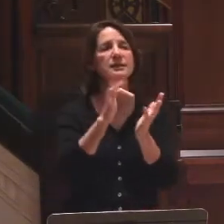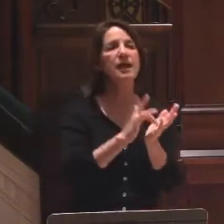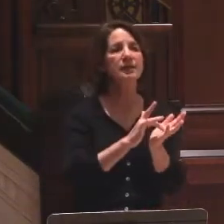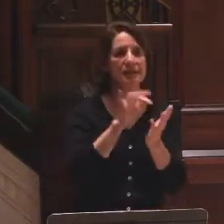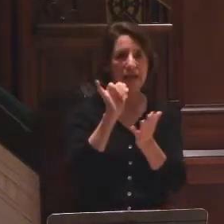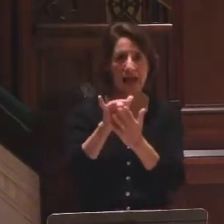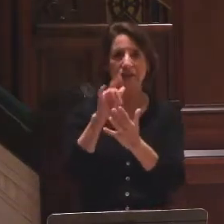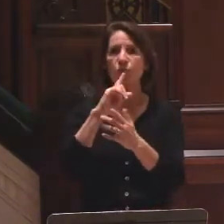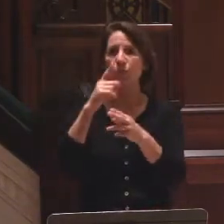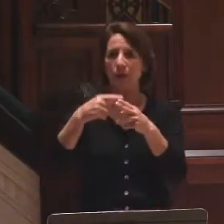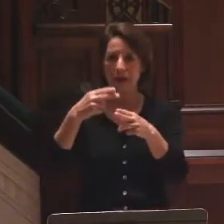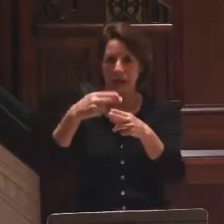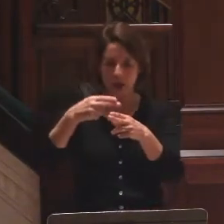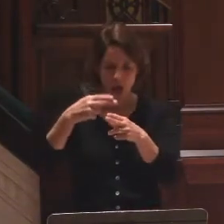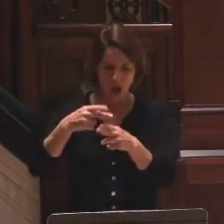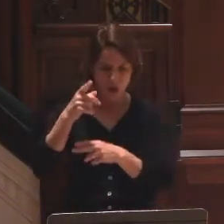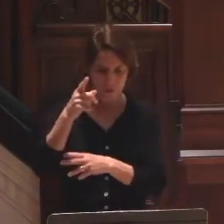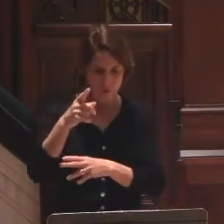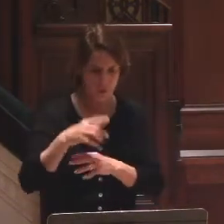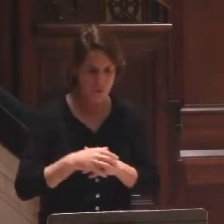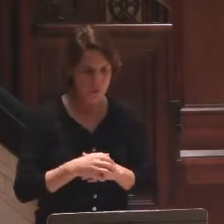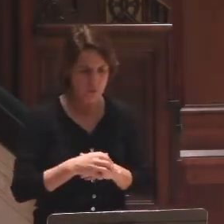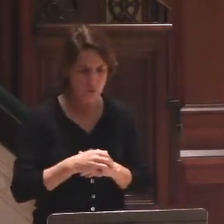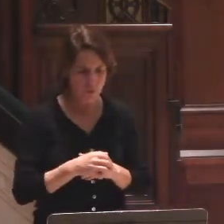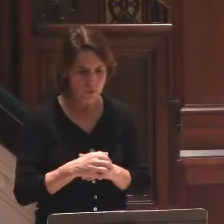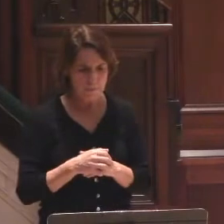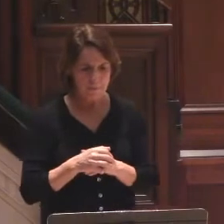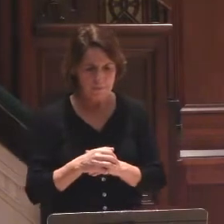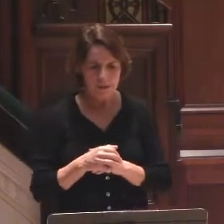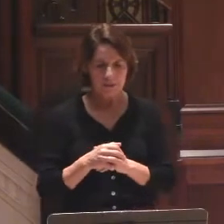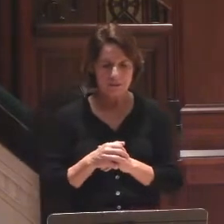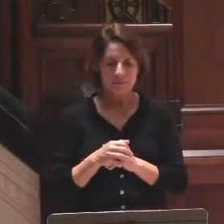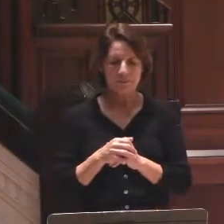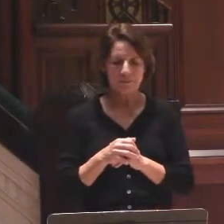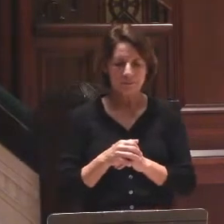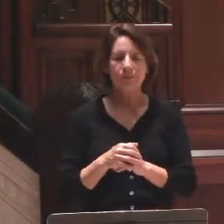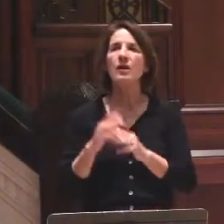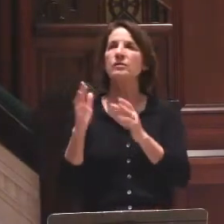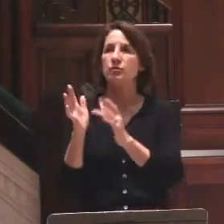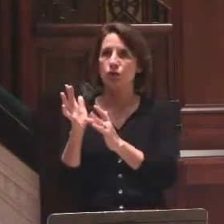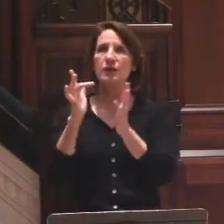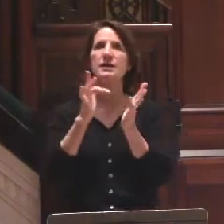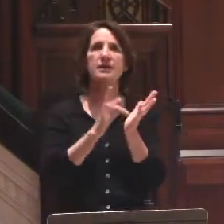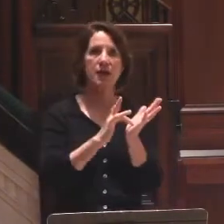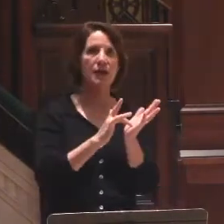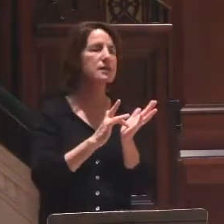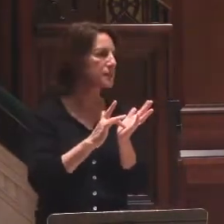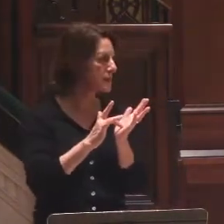Oh!